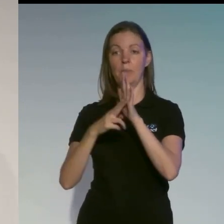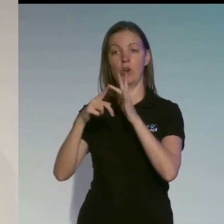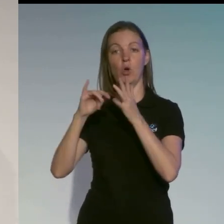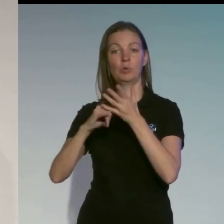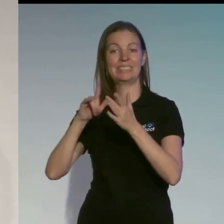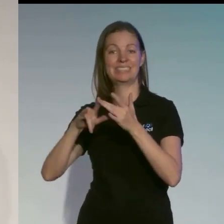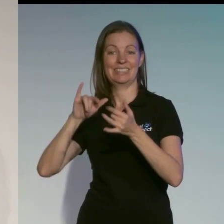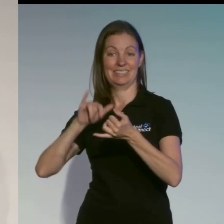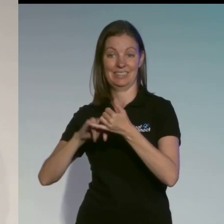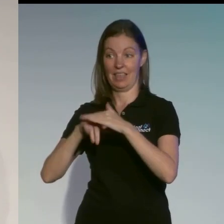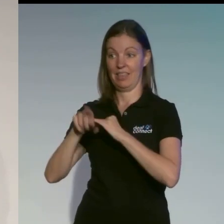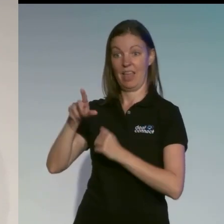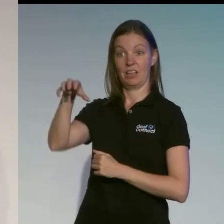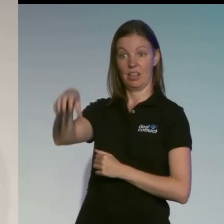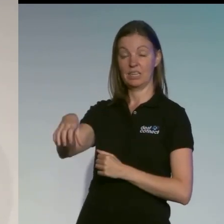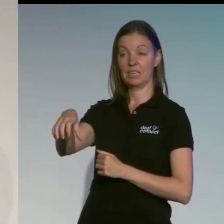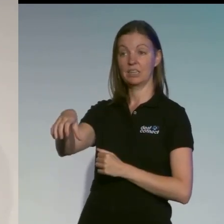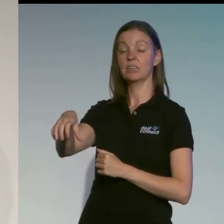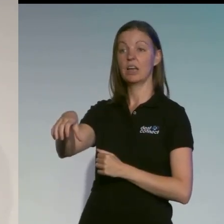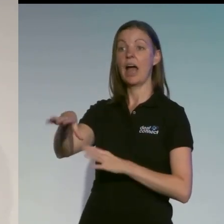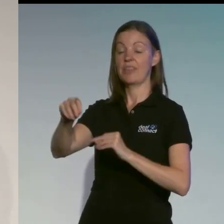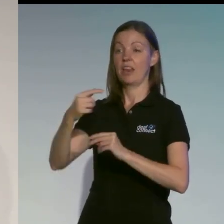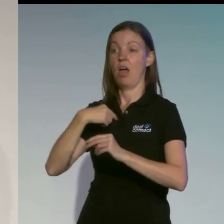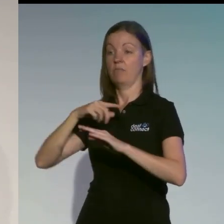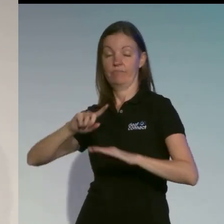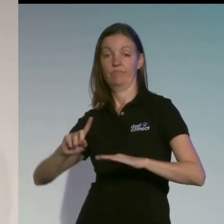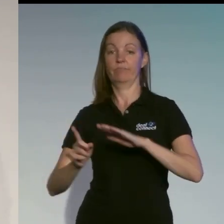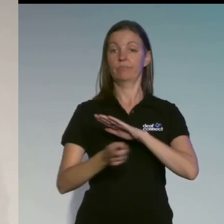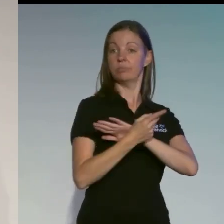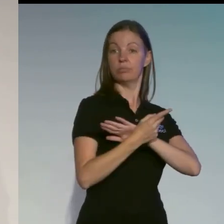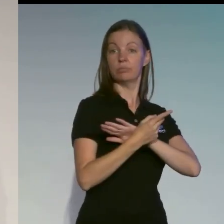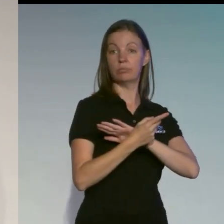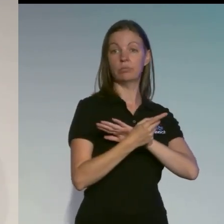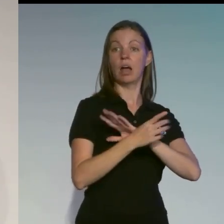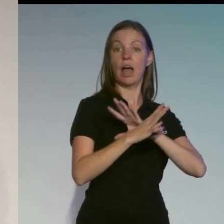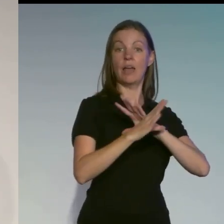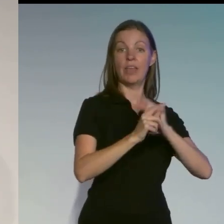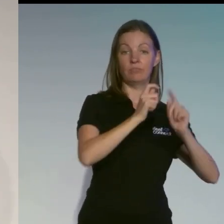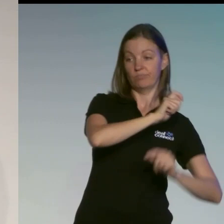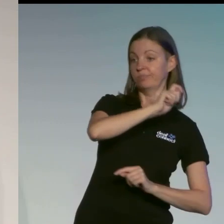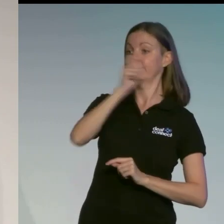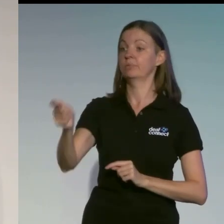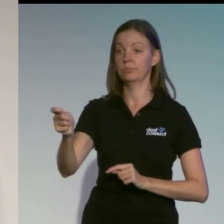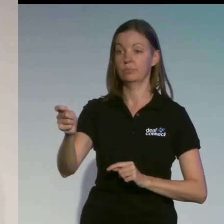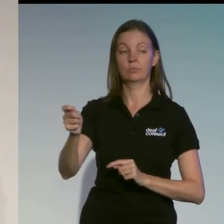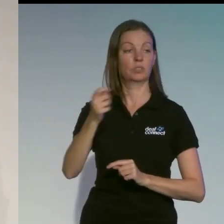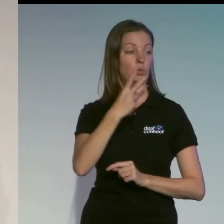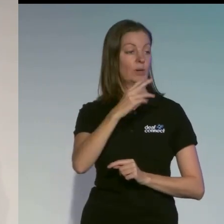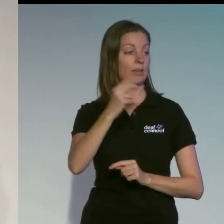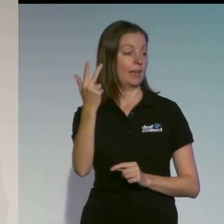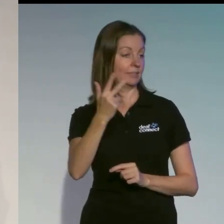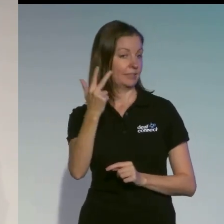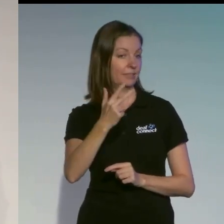clinic. And then I run away and take them to the court in Beijing. We don't have